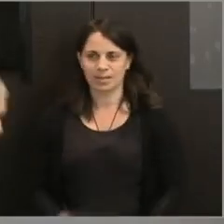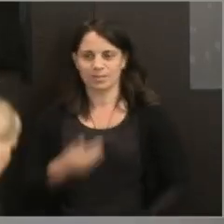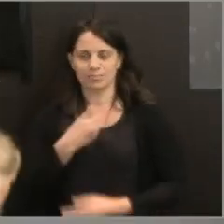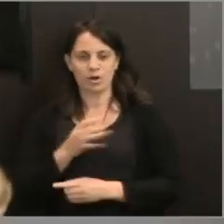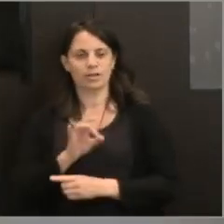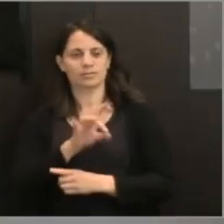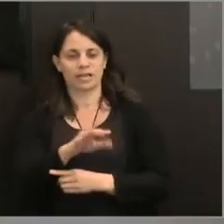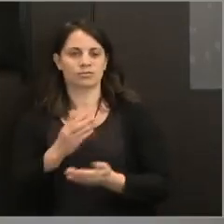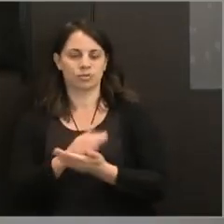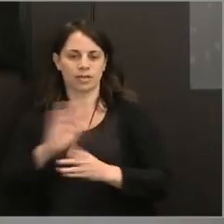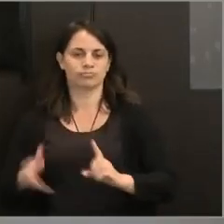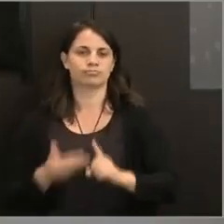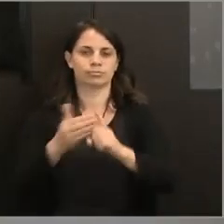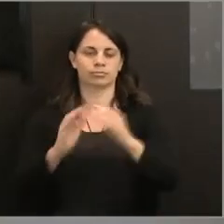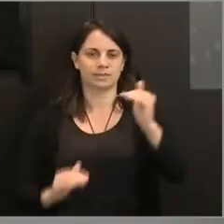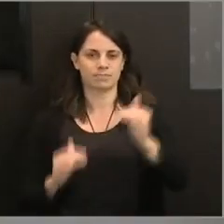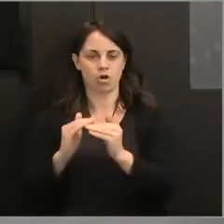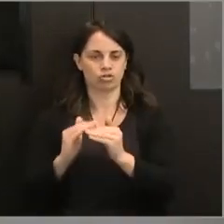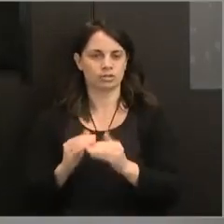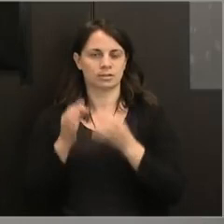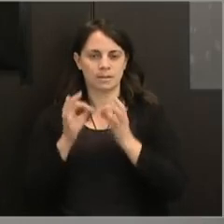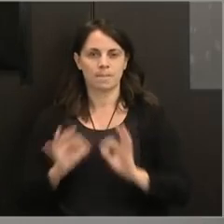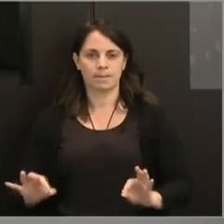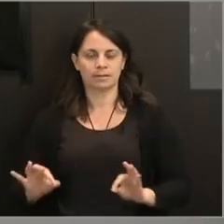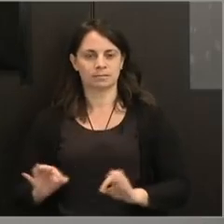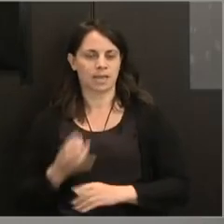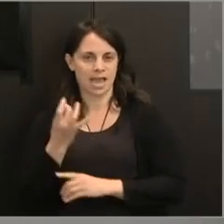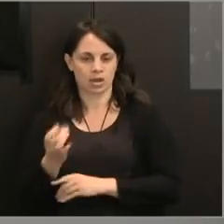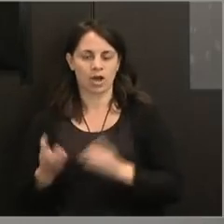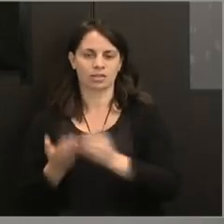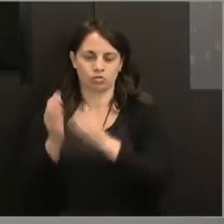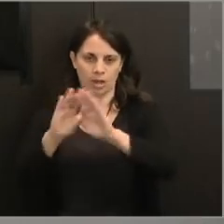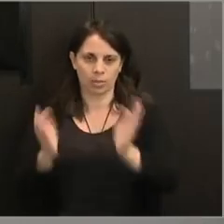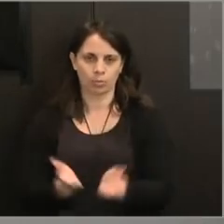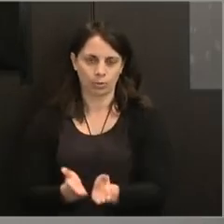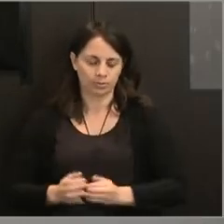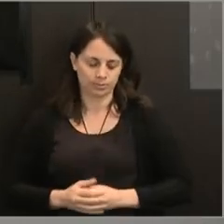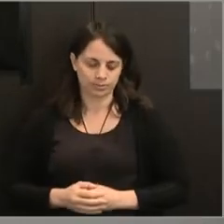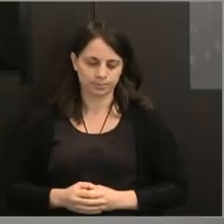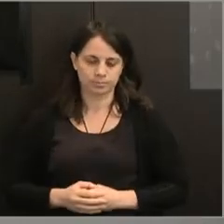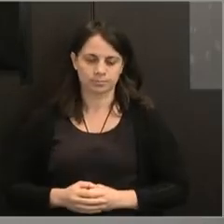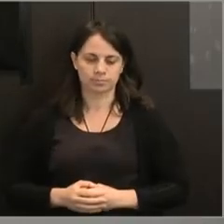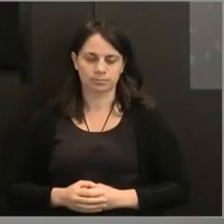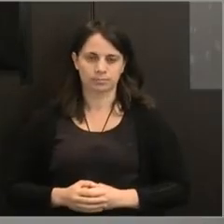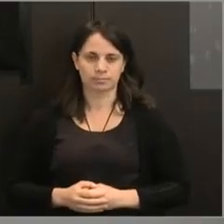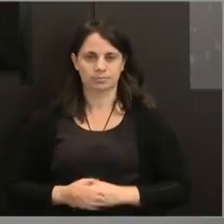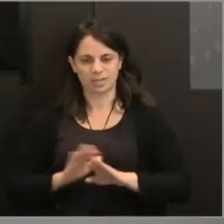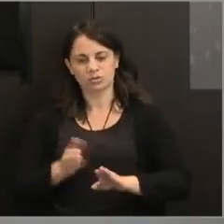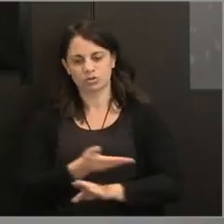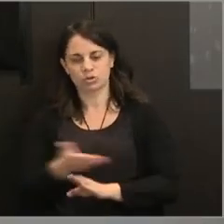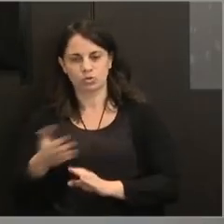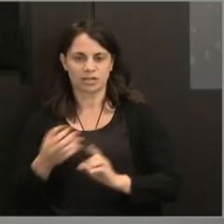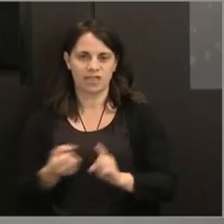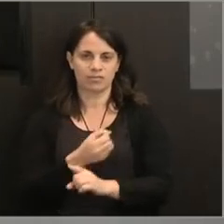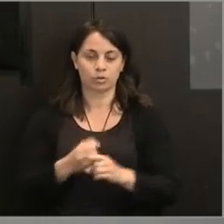bastion of democracy, peace, and kindness throughout the world. Children were abused physically